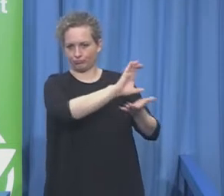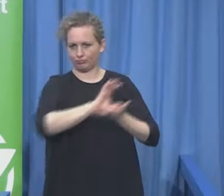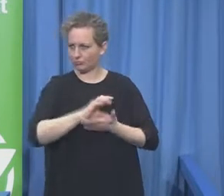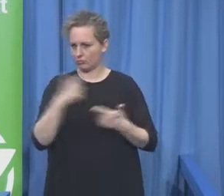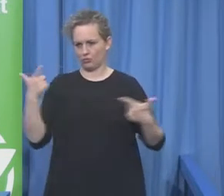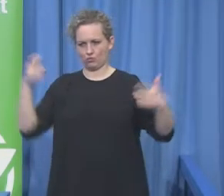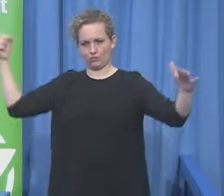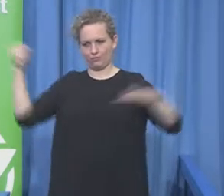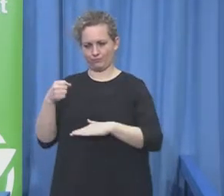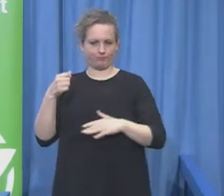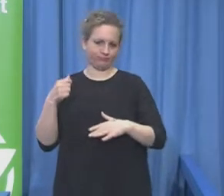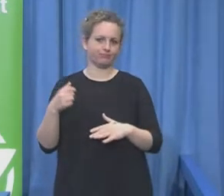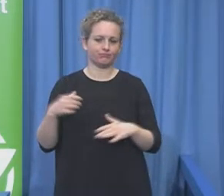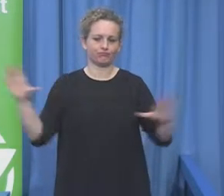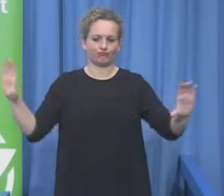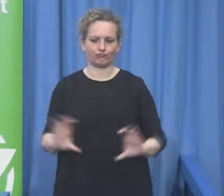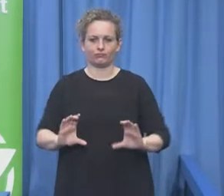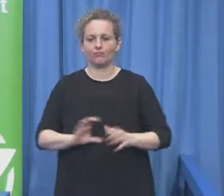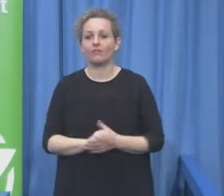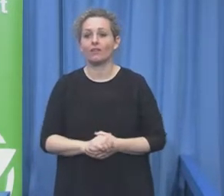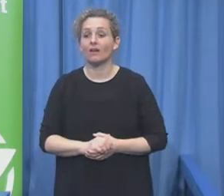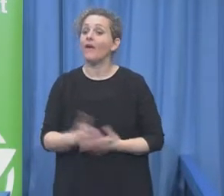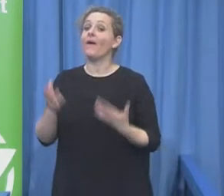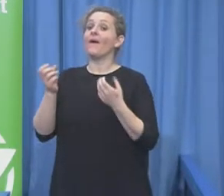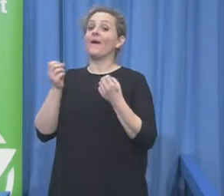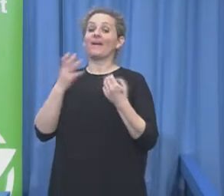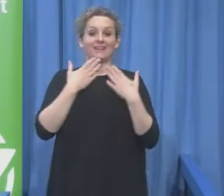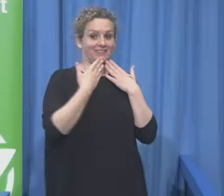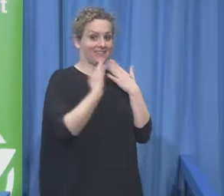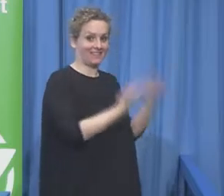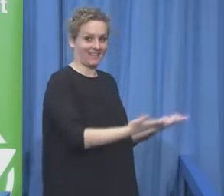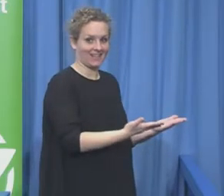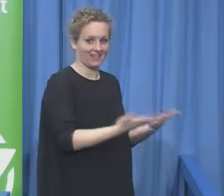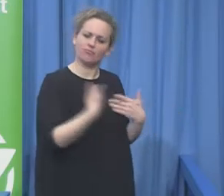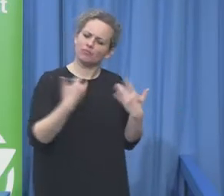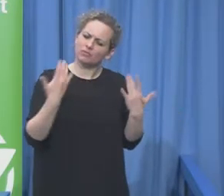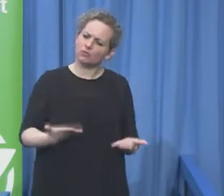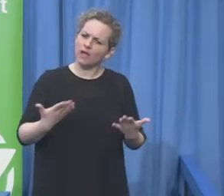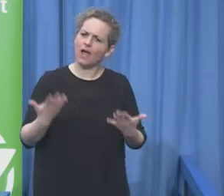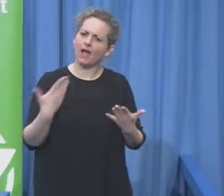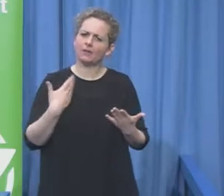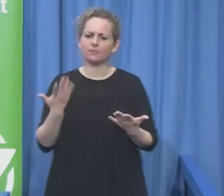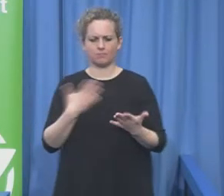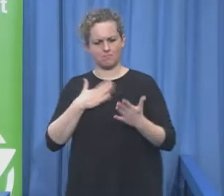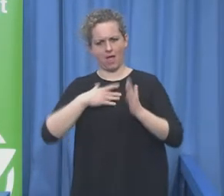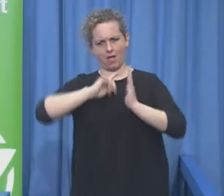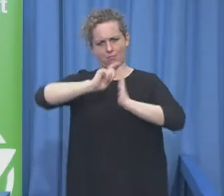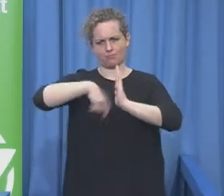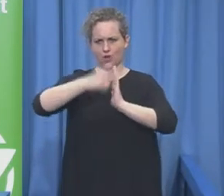Thank you. I take this opportunity to share our work in Youth for Jobs and the best practices.